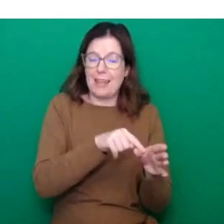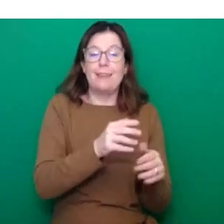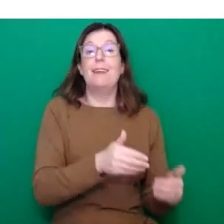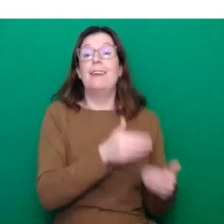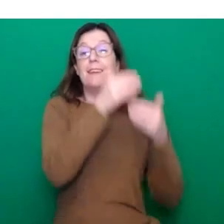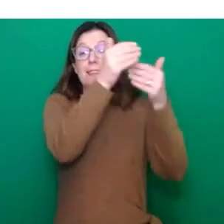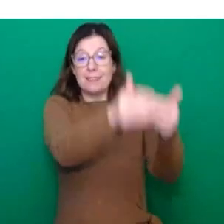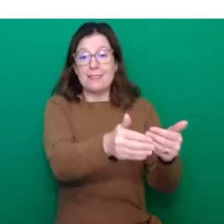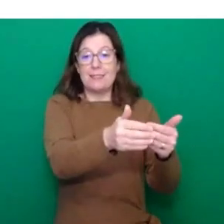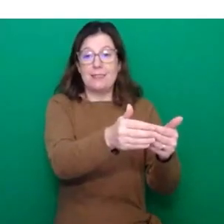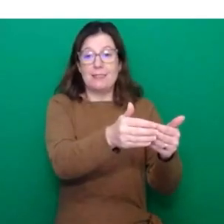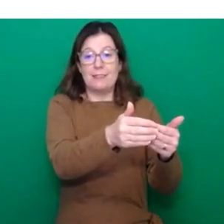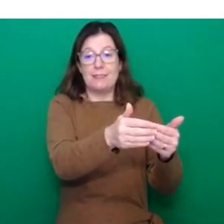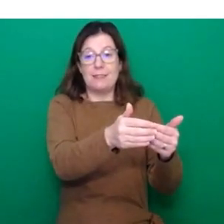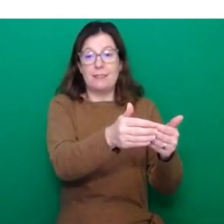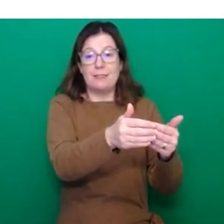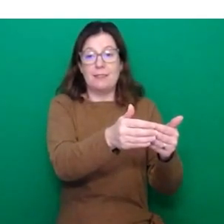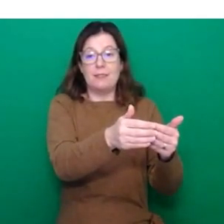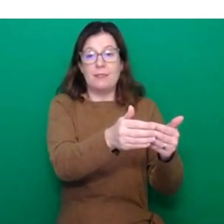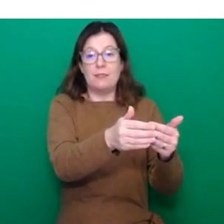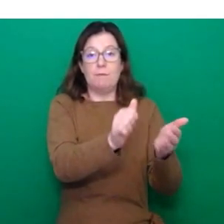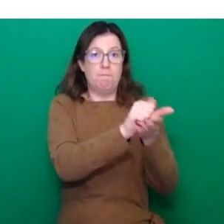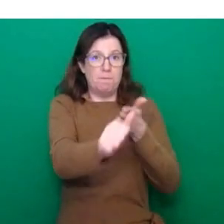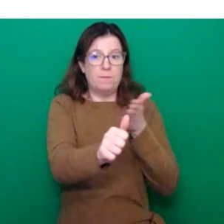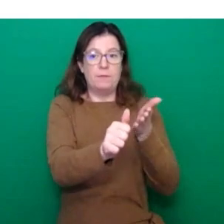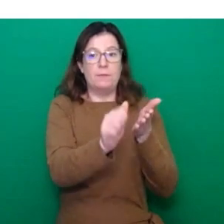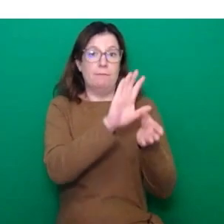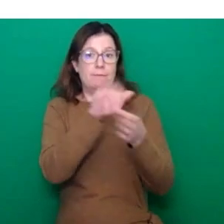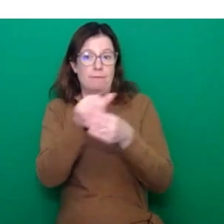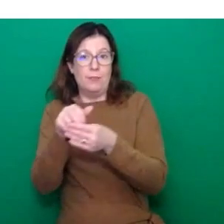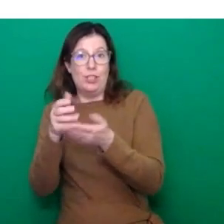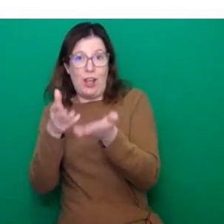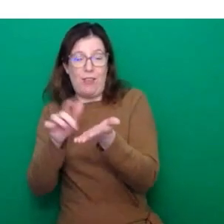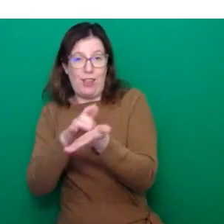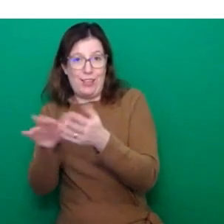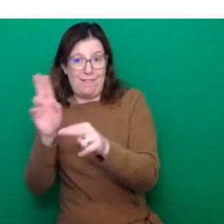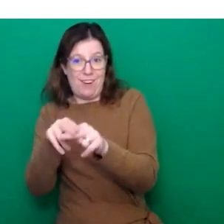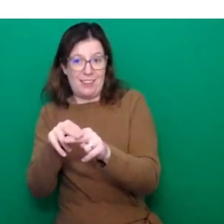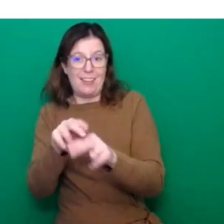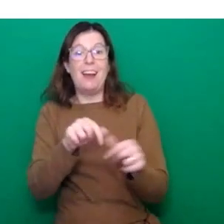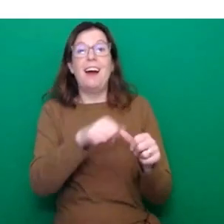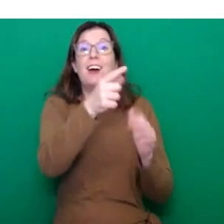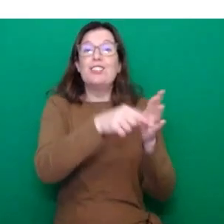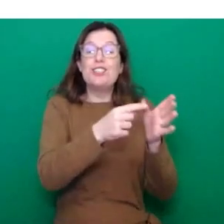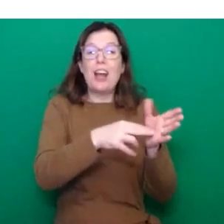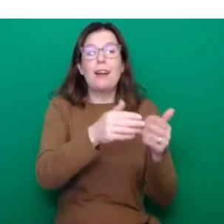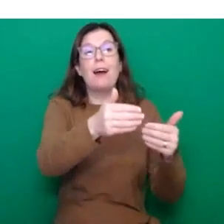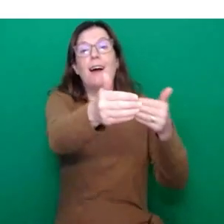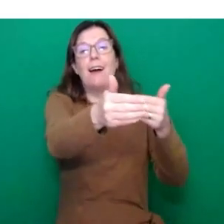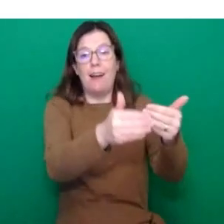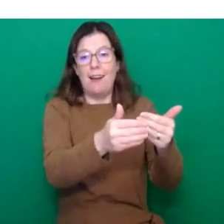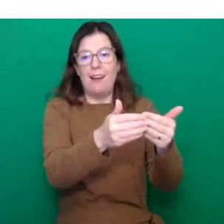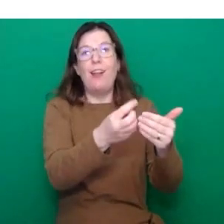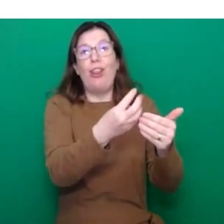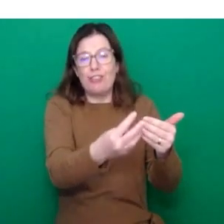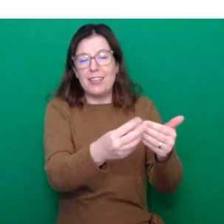then after that, it was kind of, we were always in service Thursdays, Fridays. And then after Jan, it drops down day by day